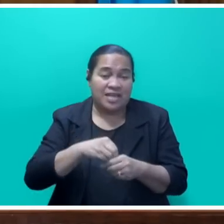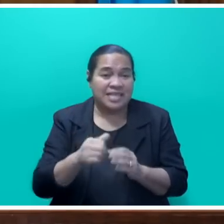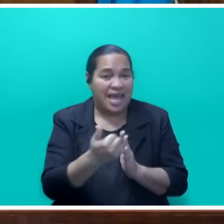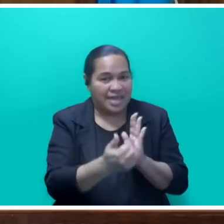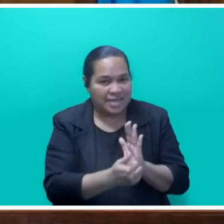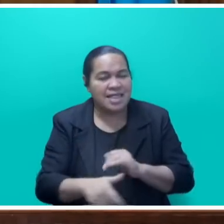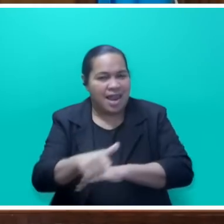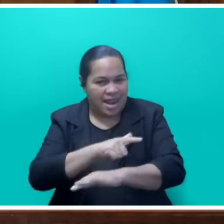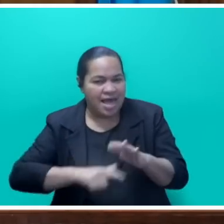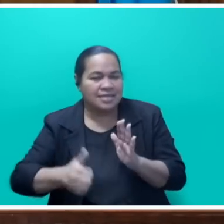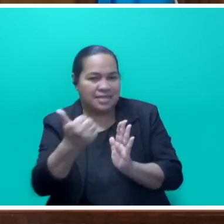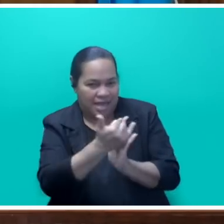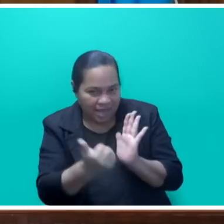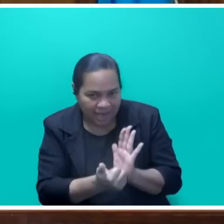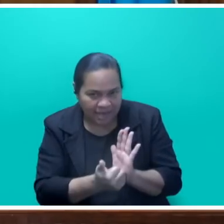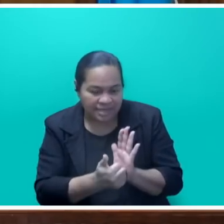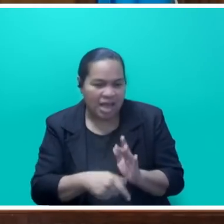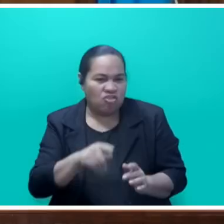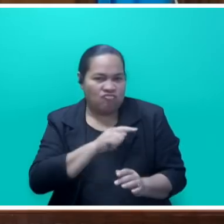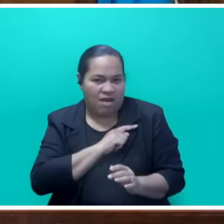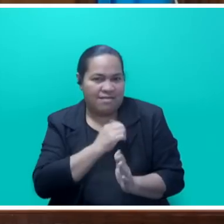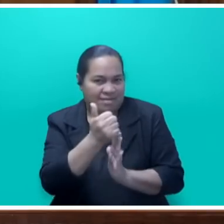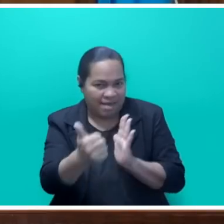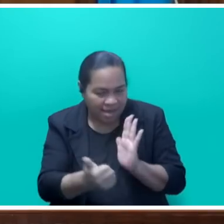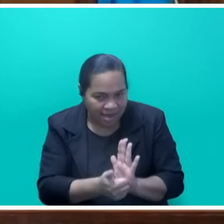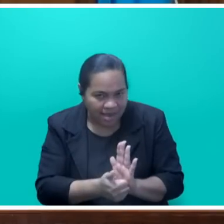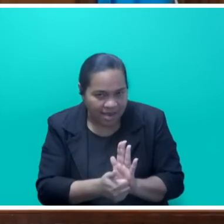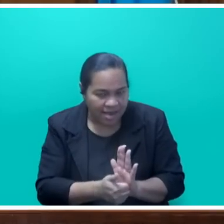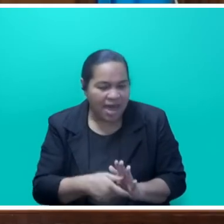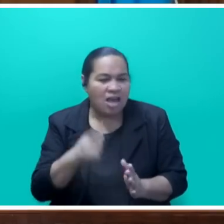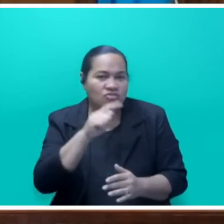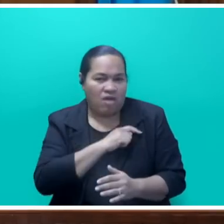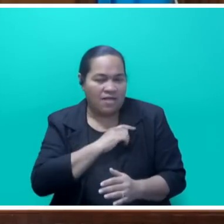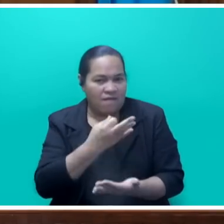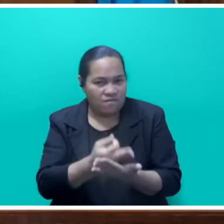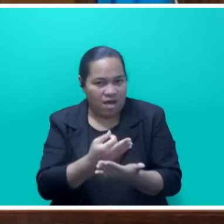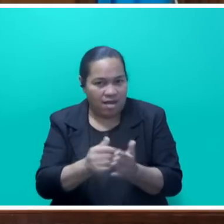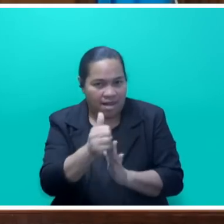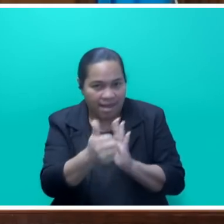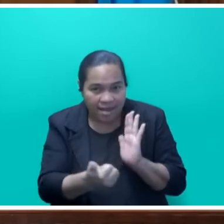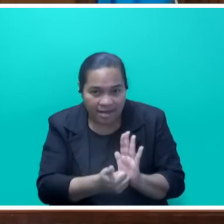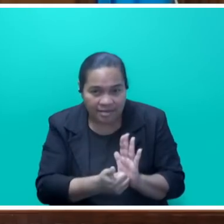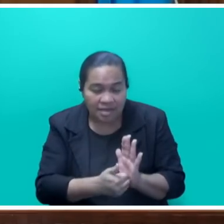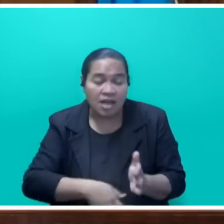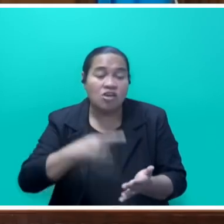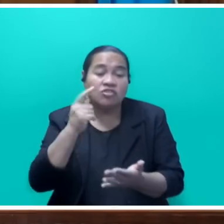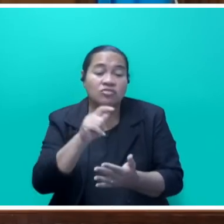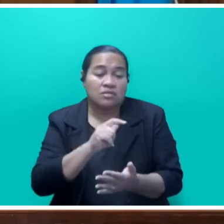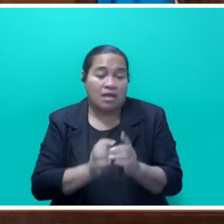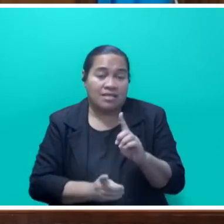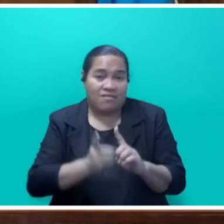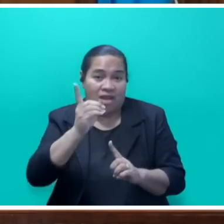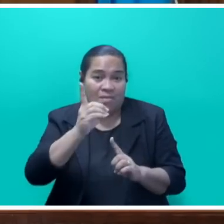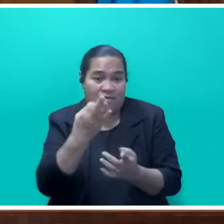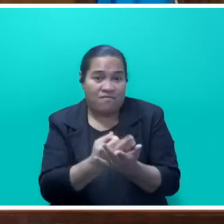Act, the Itoke Lands Trust Act, Itoke Trust Fund Act, and the Itoke Development Fund Act.